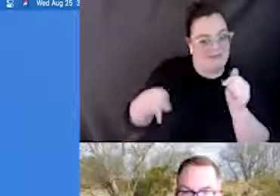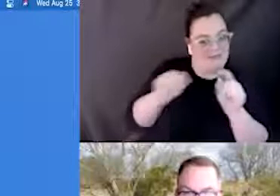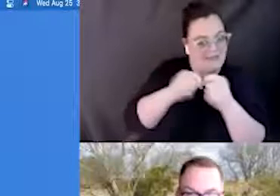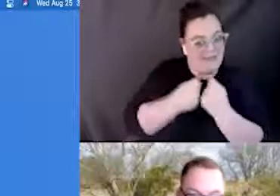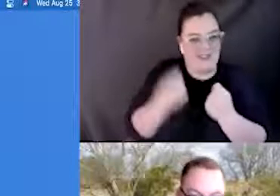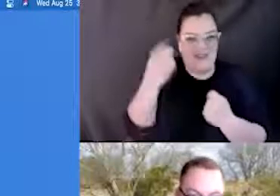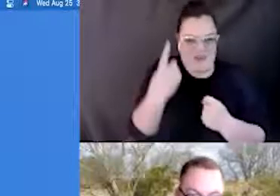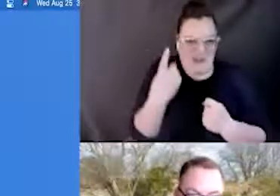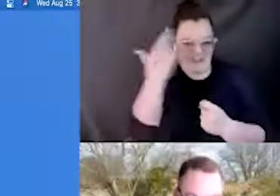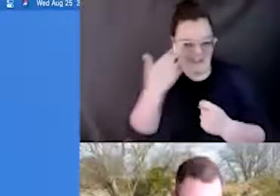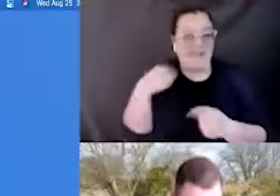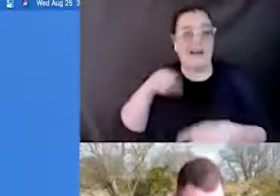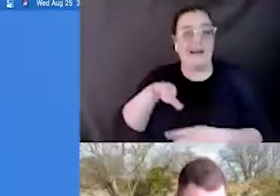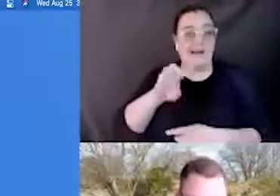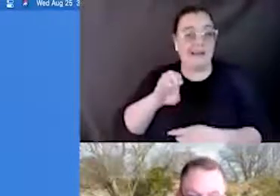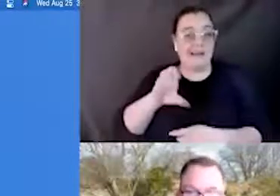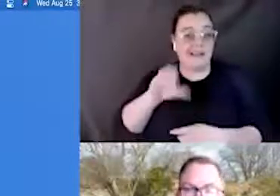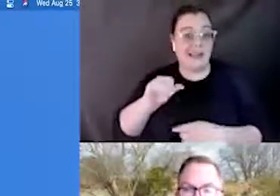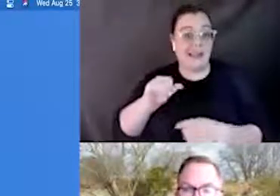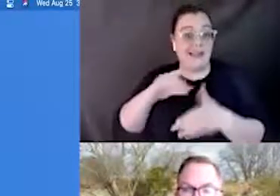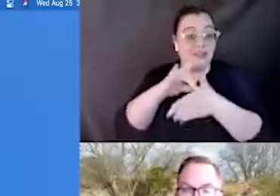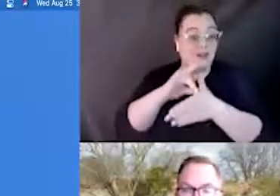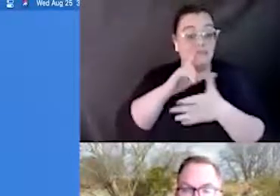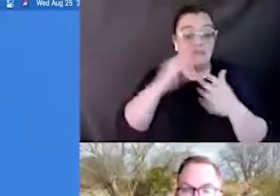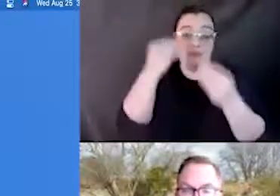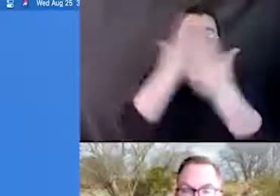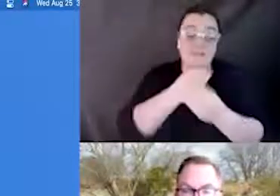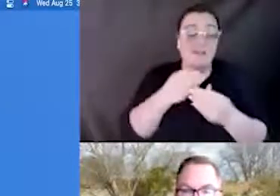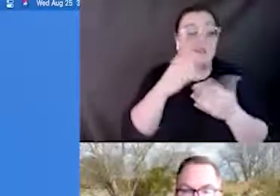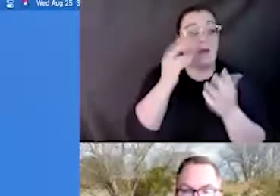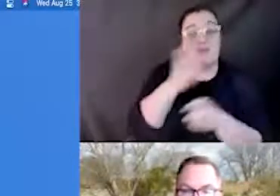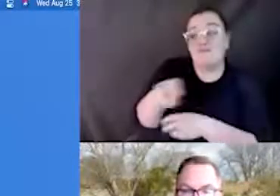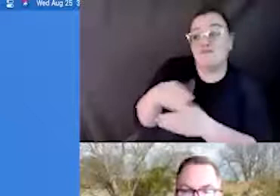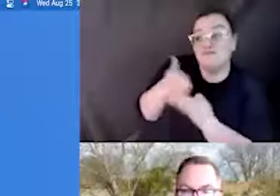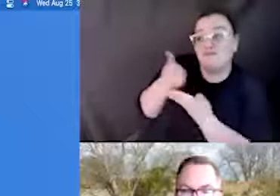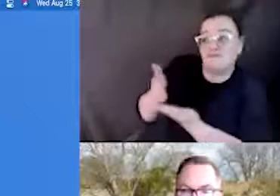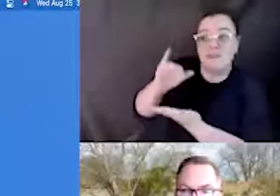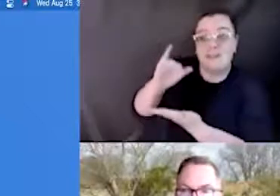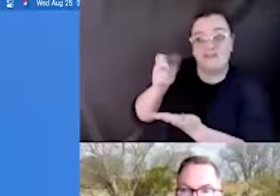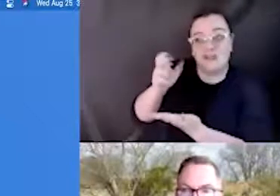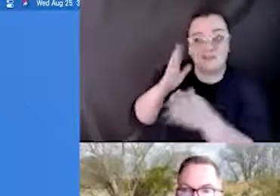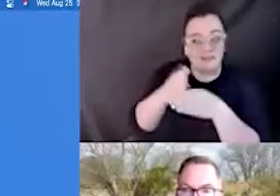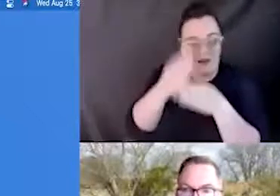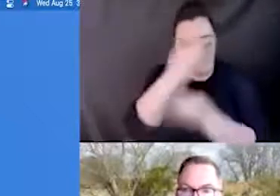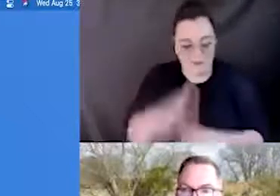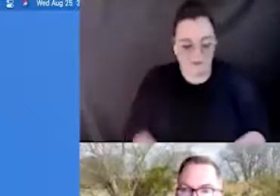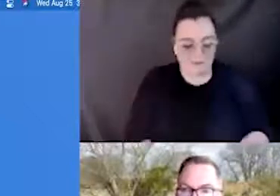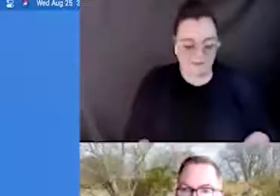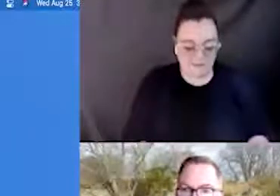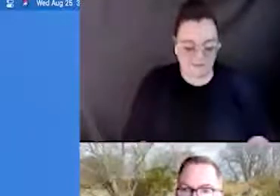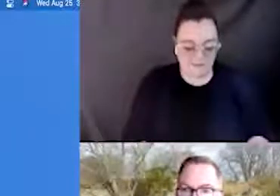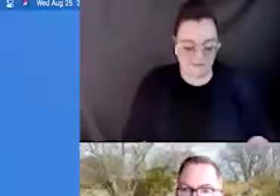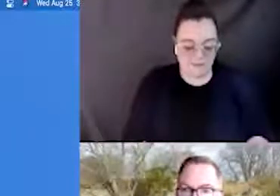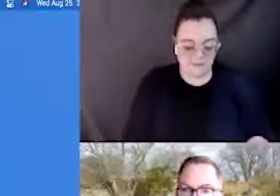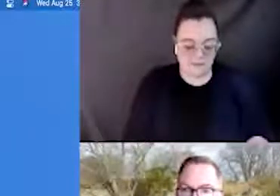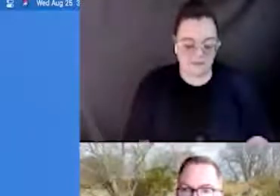ECA's content is so pretty and so meaningful. So I'll kick it over to Jason to share an update. Thanks for the flattery. It gets you really